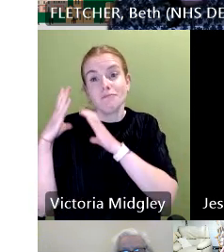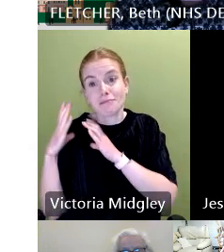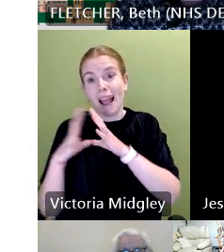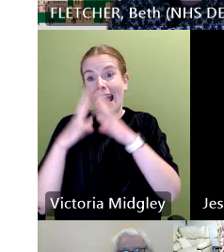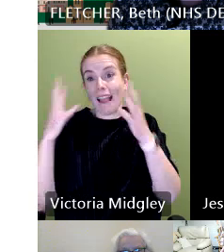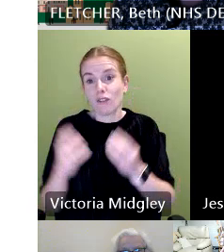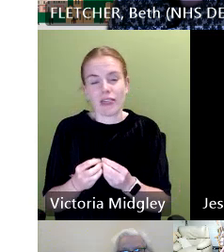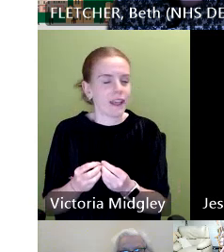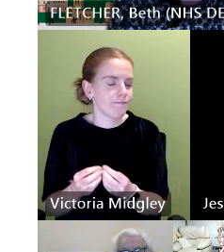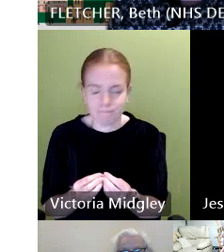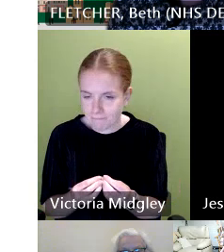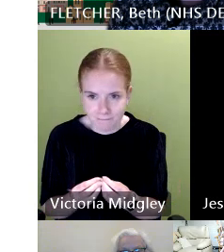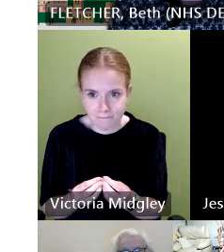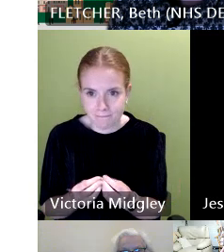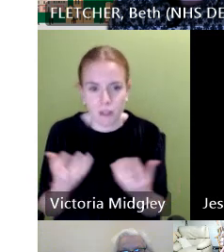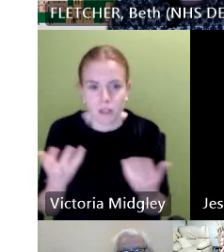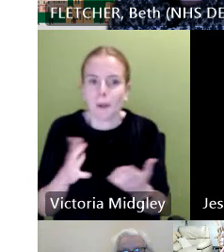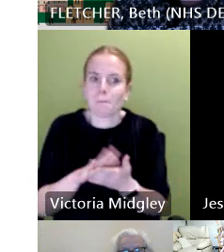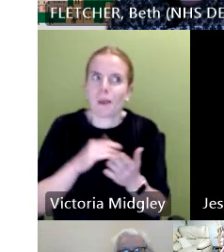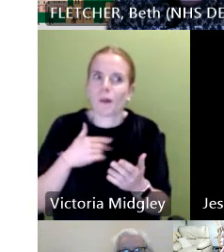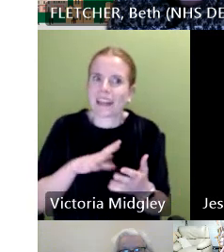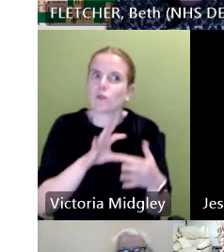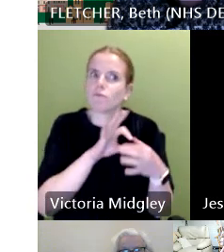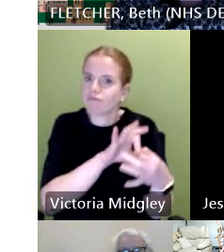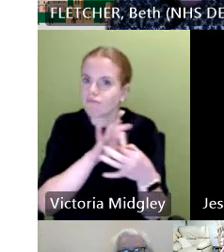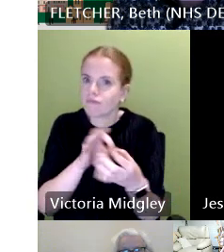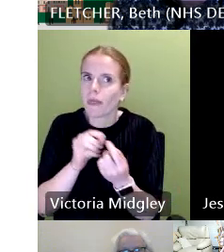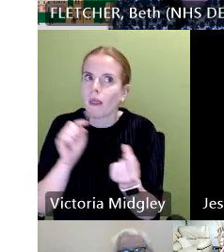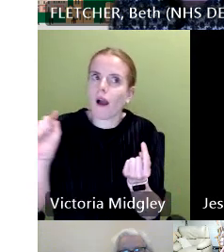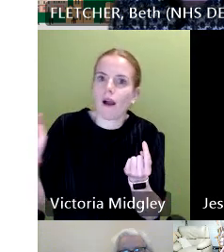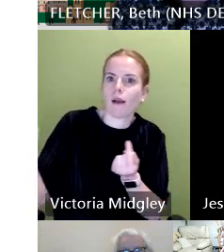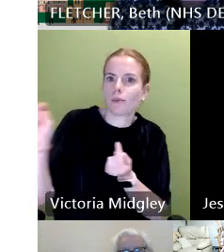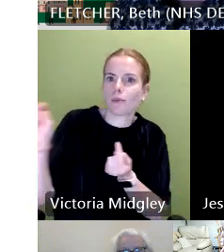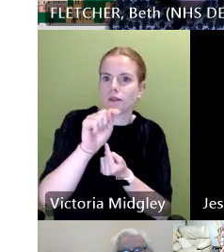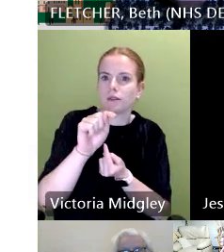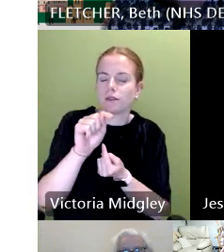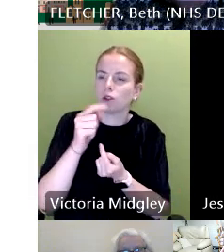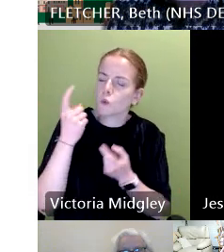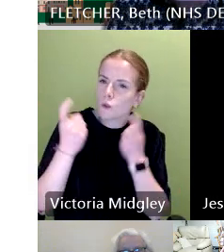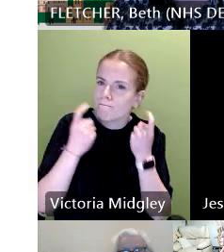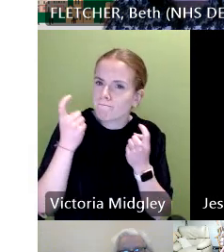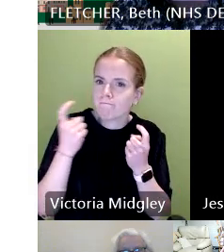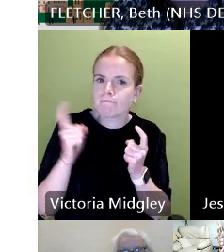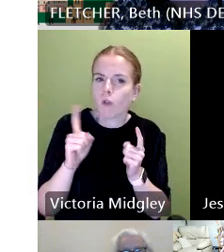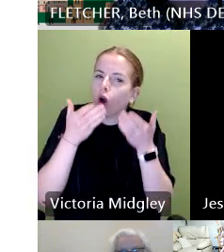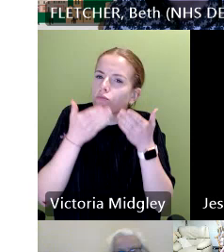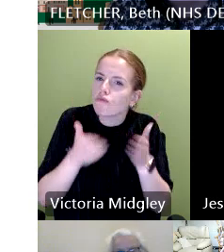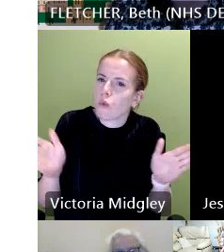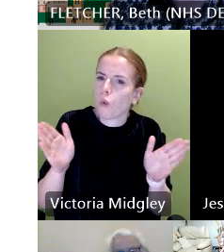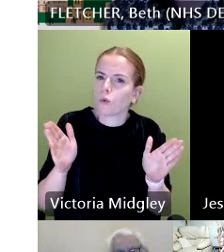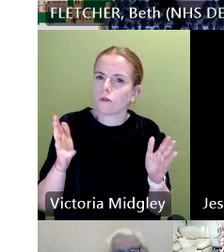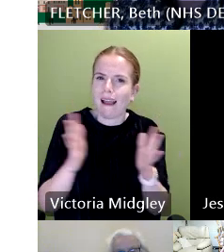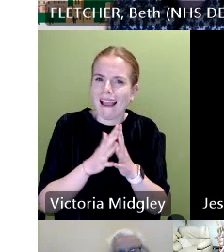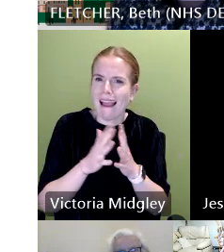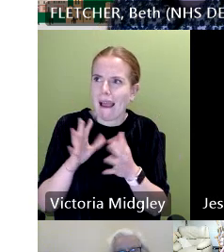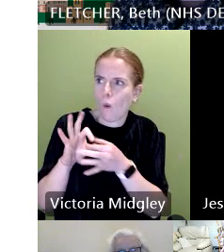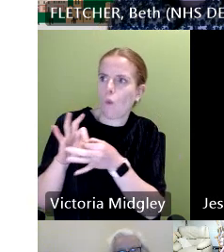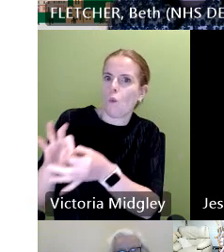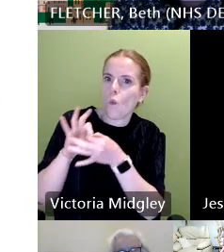point here around the NHS working with other partners around broader prevention work. A really good